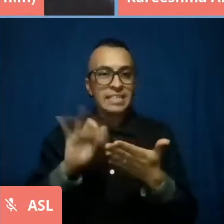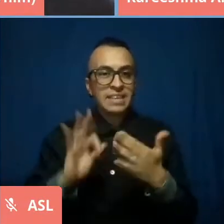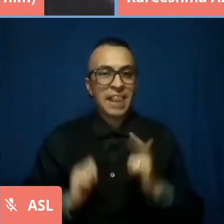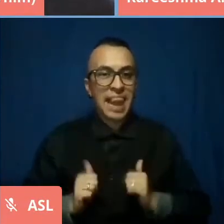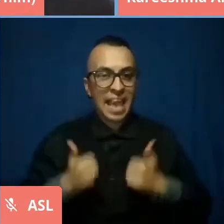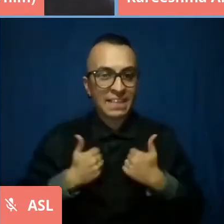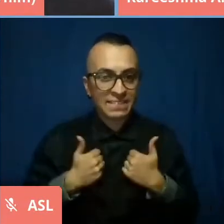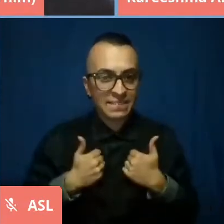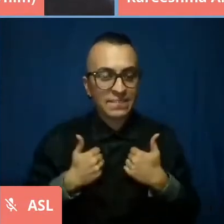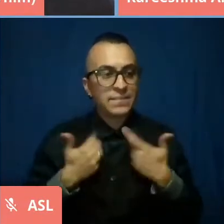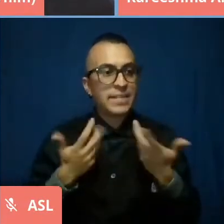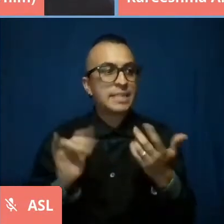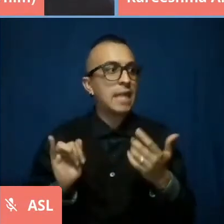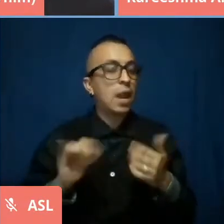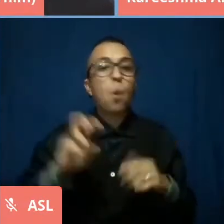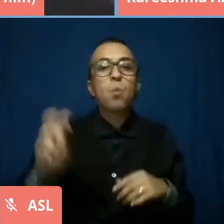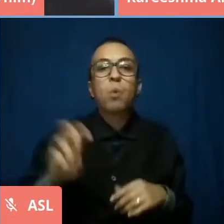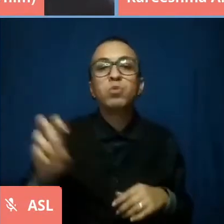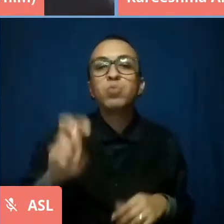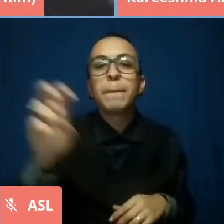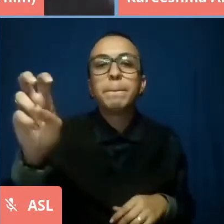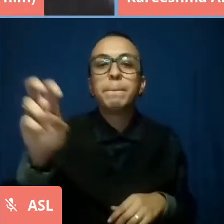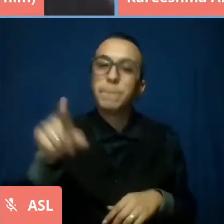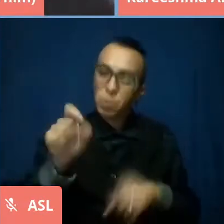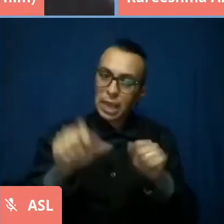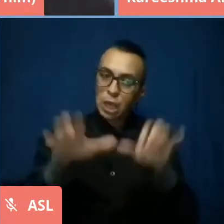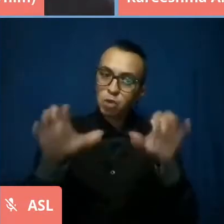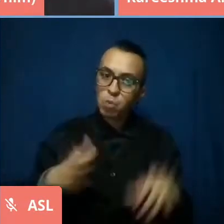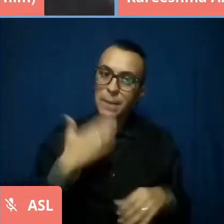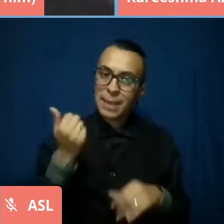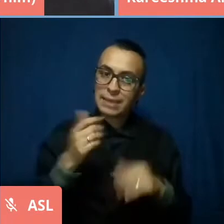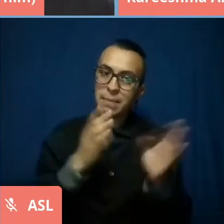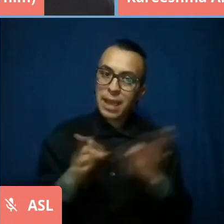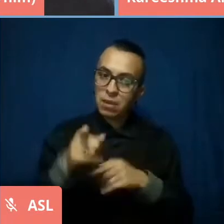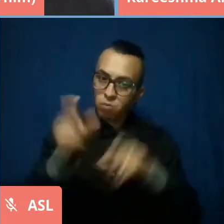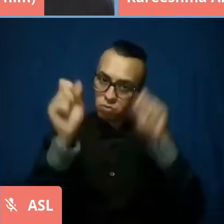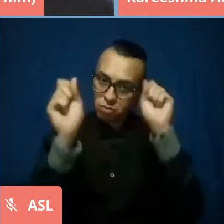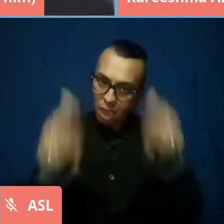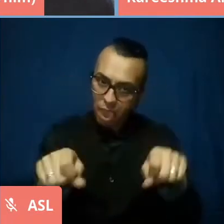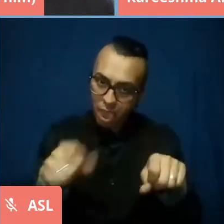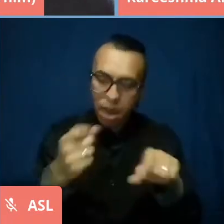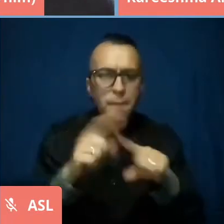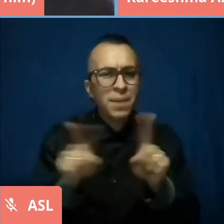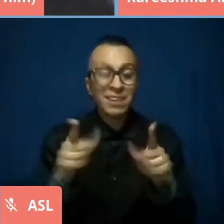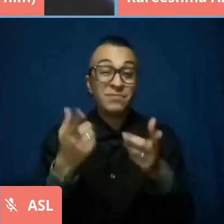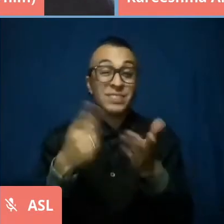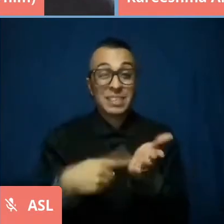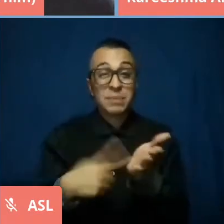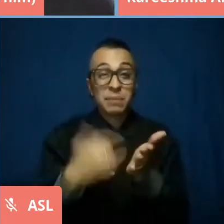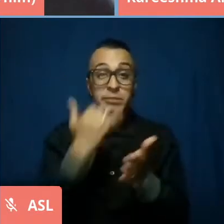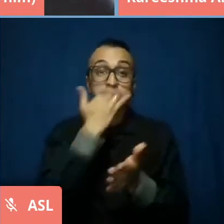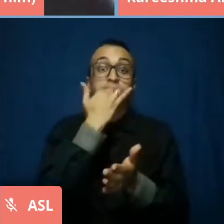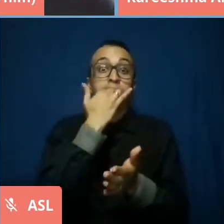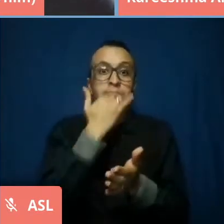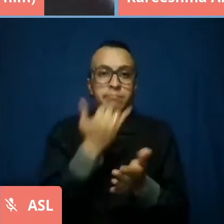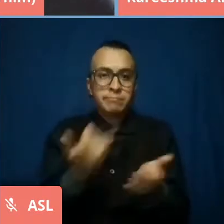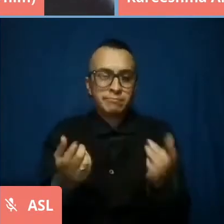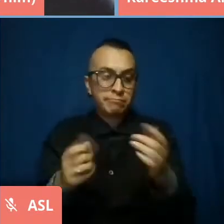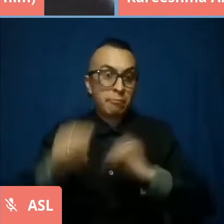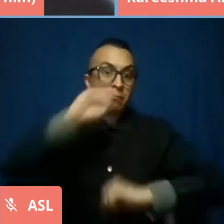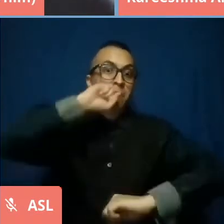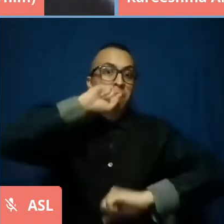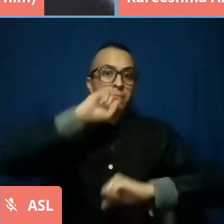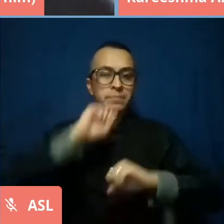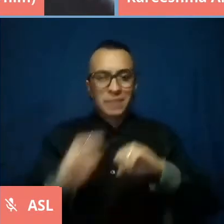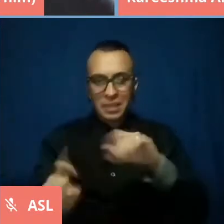it's like a road trip, and you can do the best planning you can, but things happen. And this is why I think there's a real